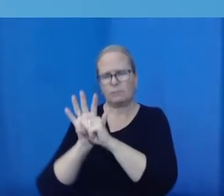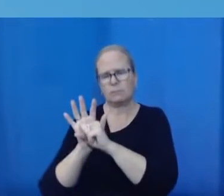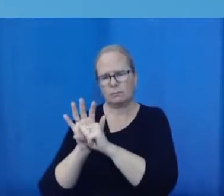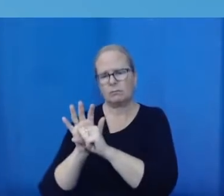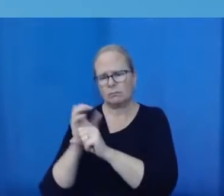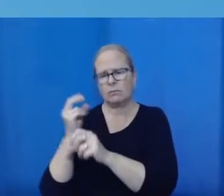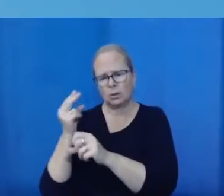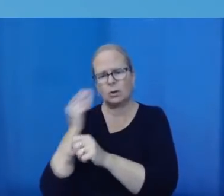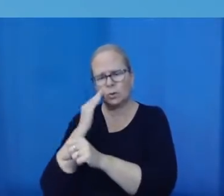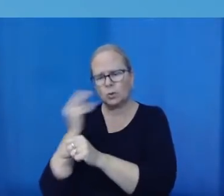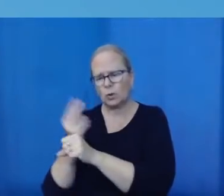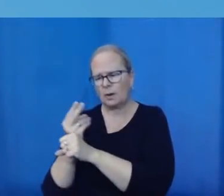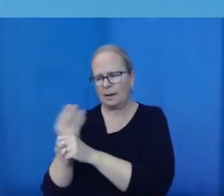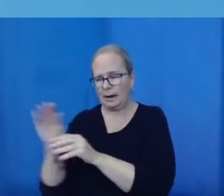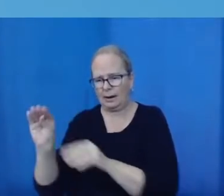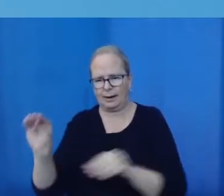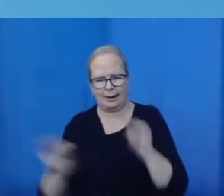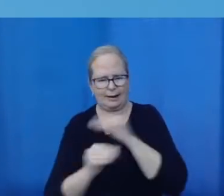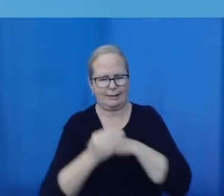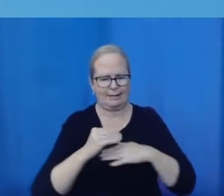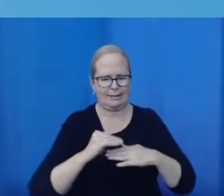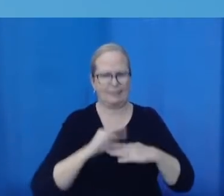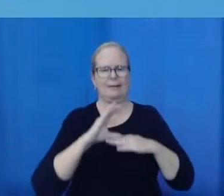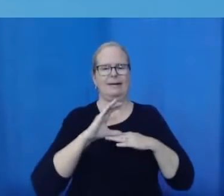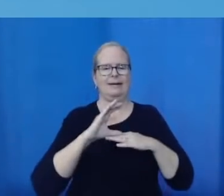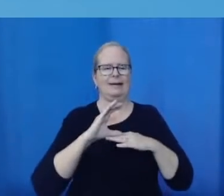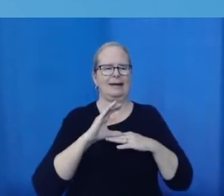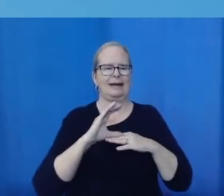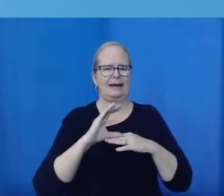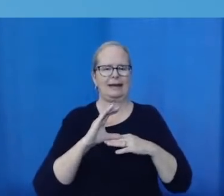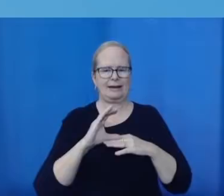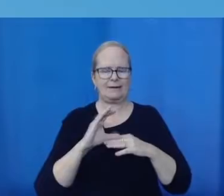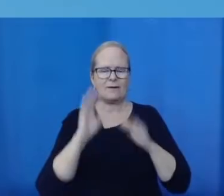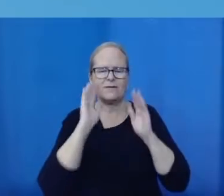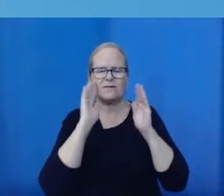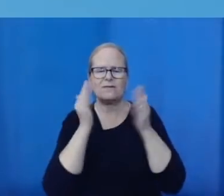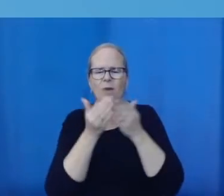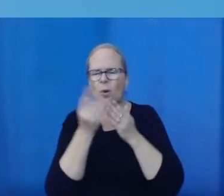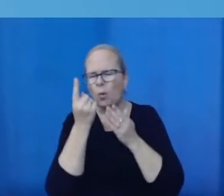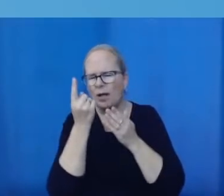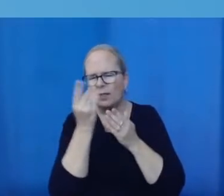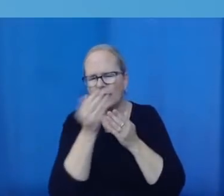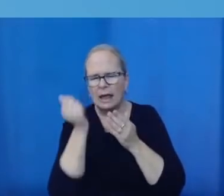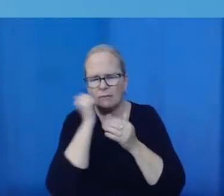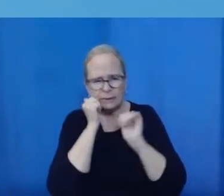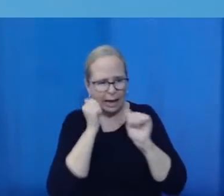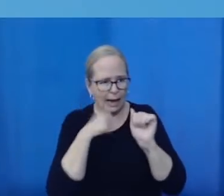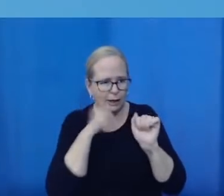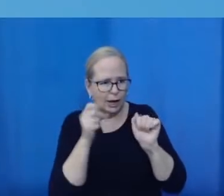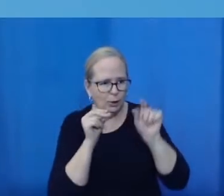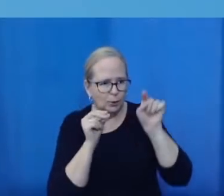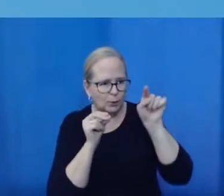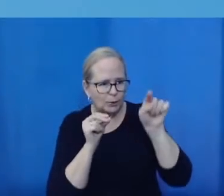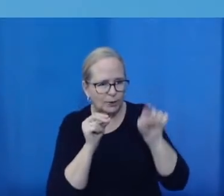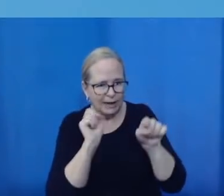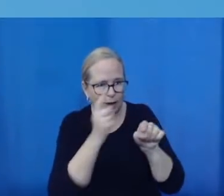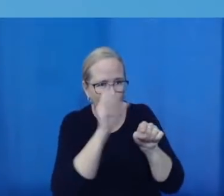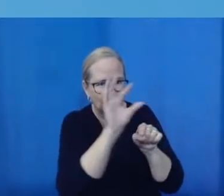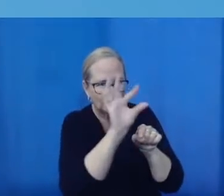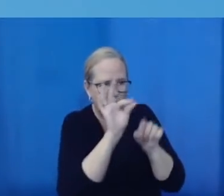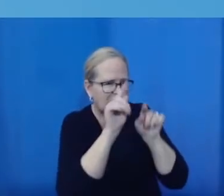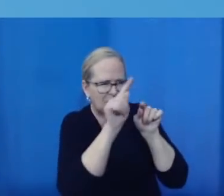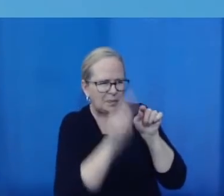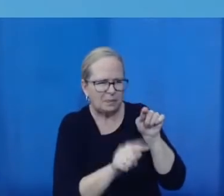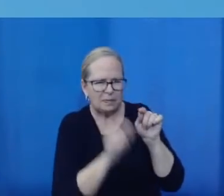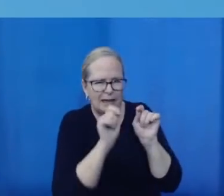about focusing on one little thing that we could do a day. Follow the guidelines. I will do, yes, wearing a mask is annoying, but I will wear